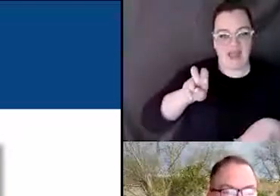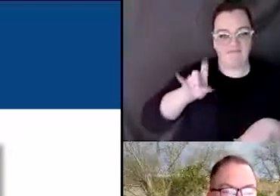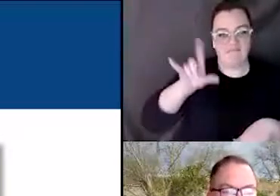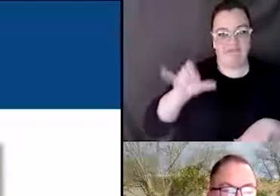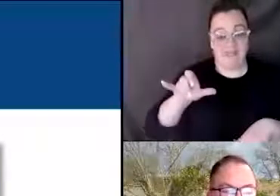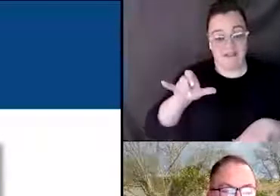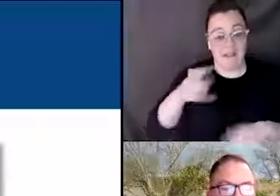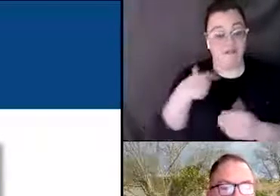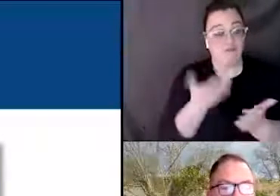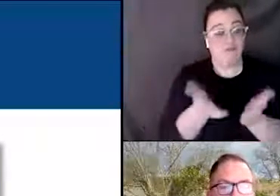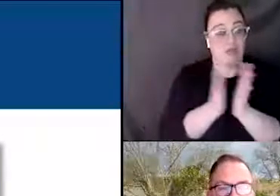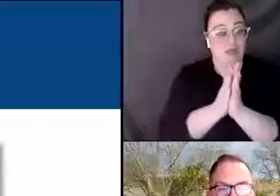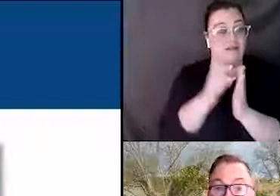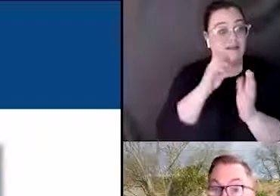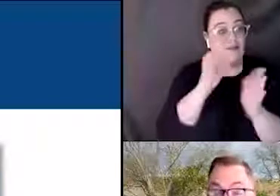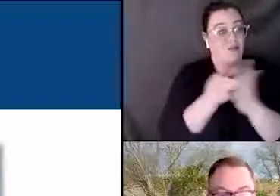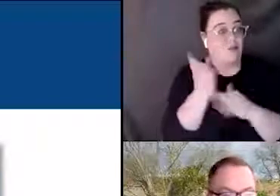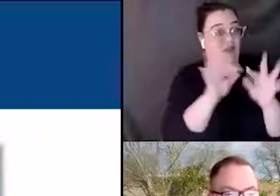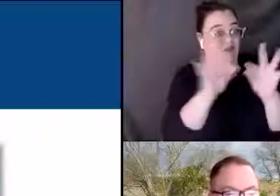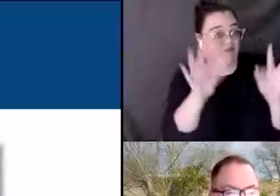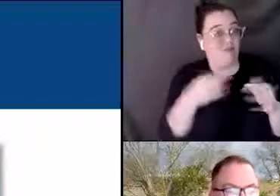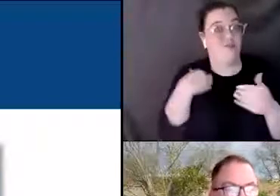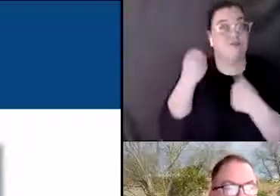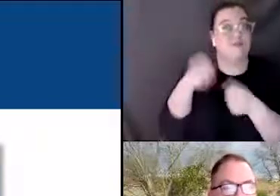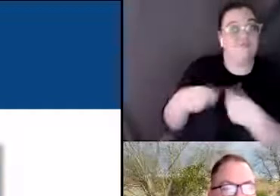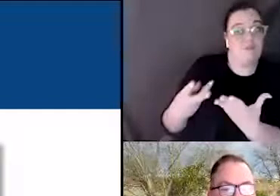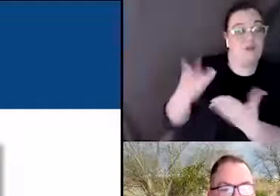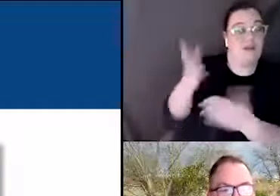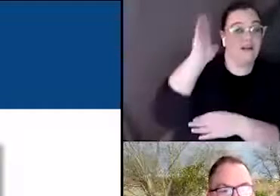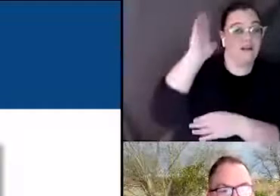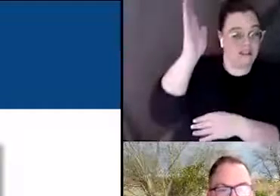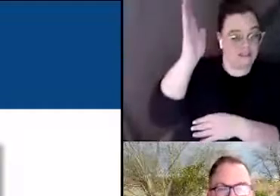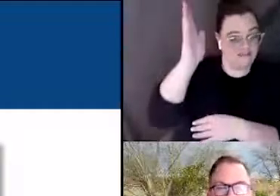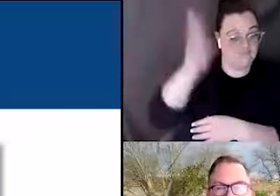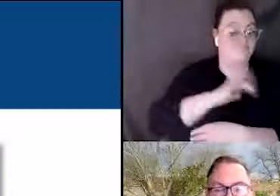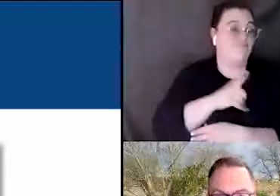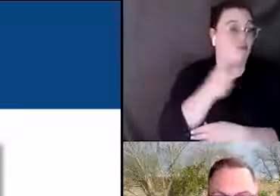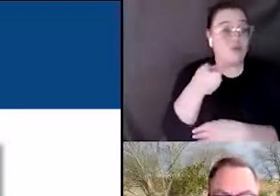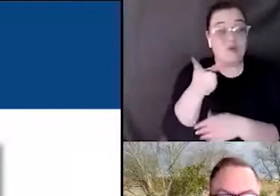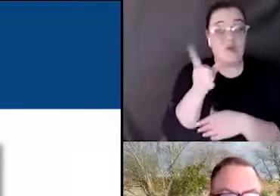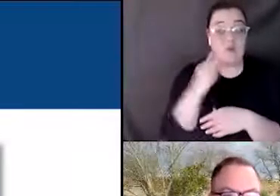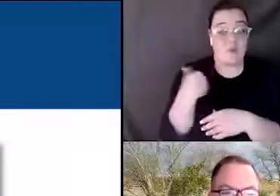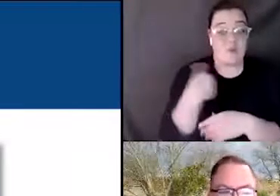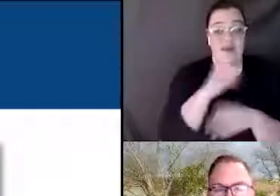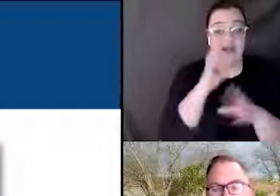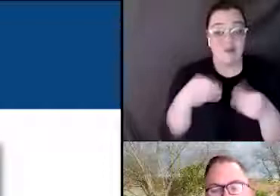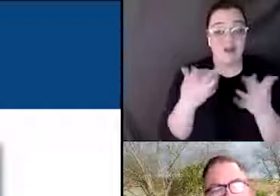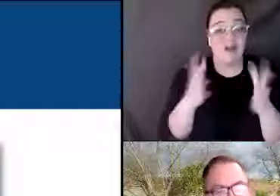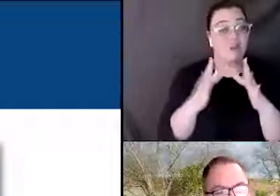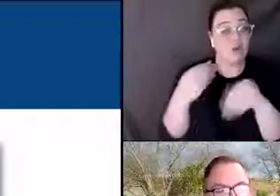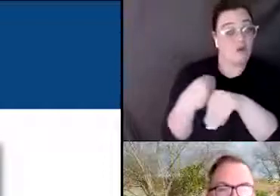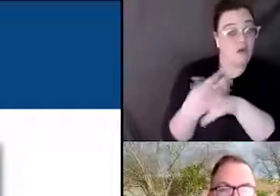requested through that form. I gave that presentation to them. So we can provide virtual presentations now